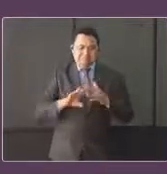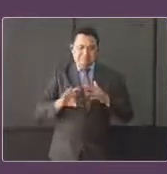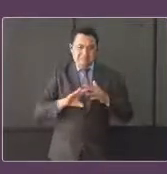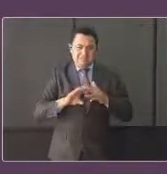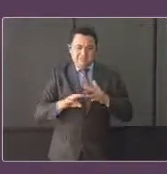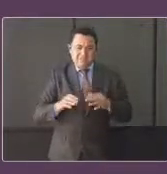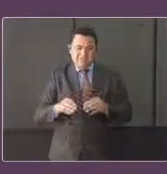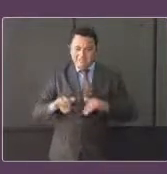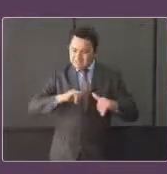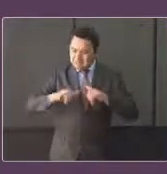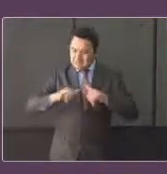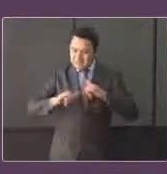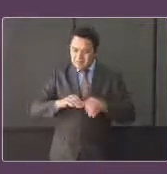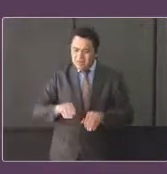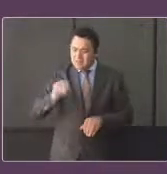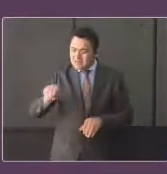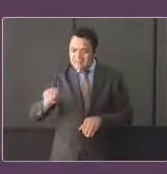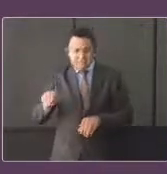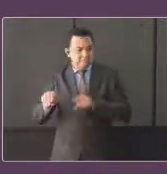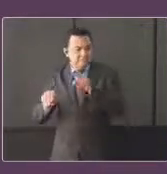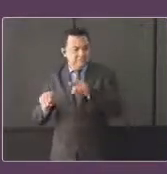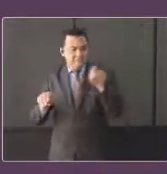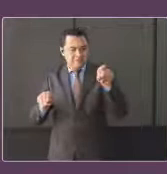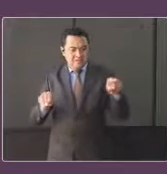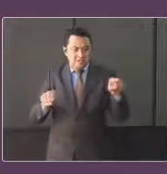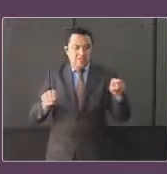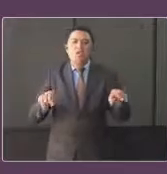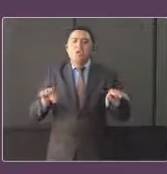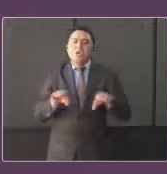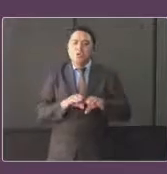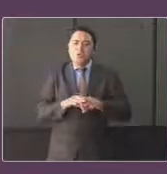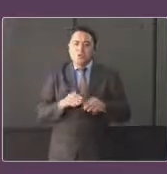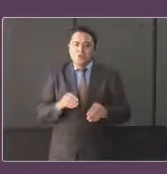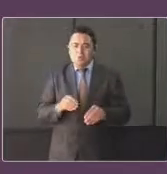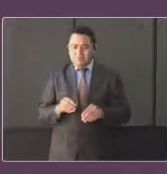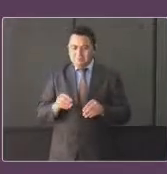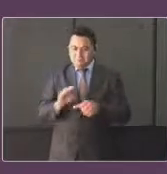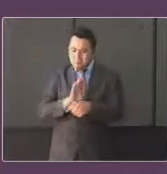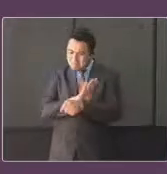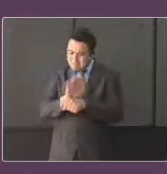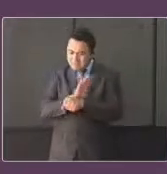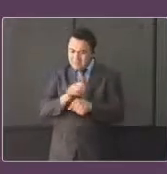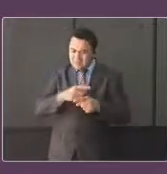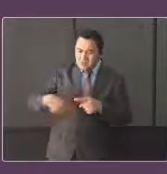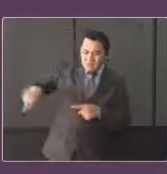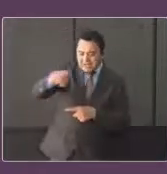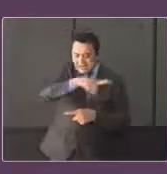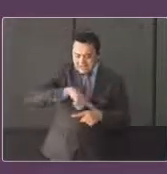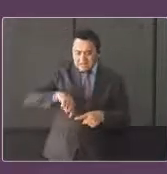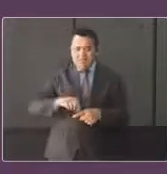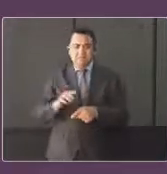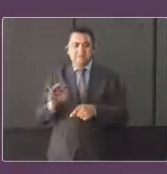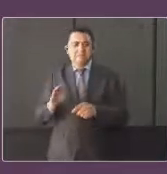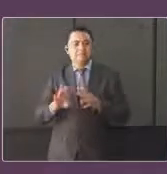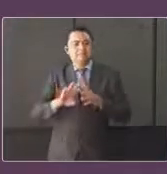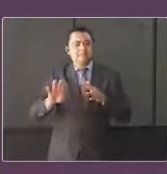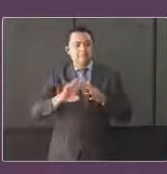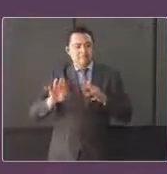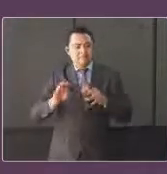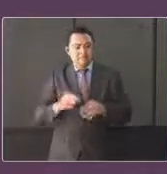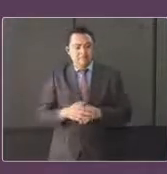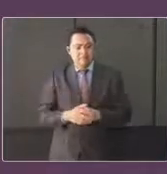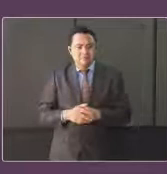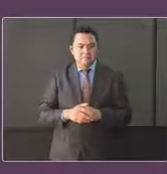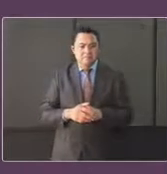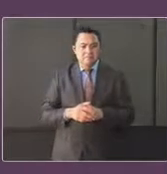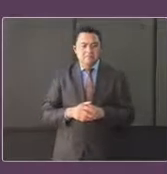where to place groups of migrants in different territories, and based on that to continue implementing